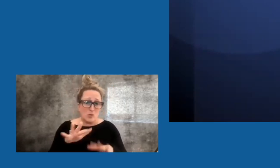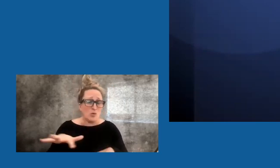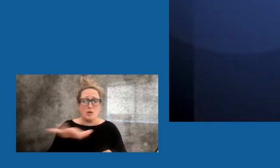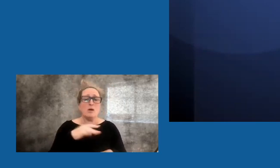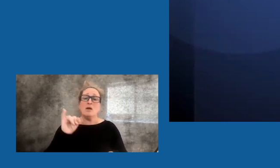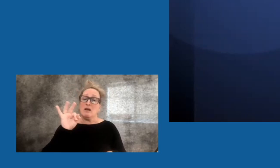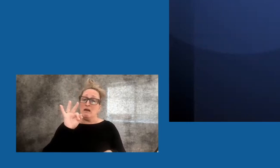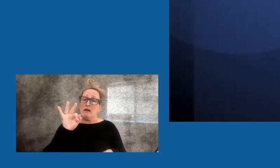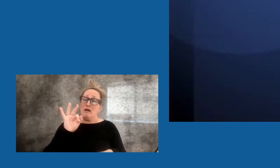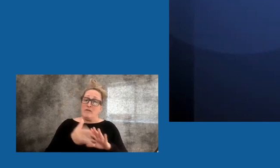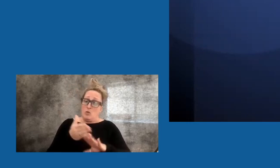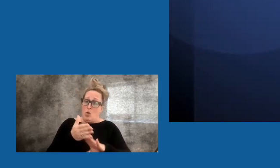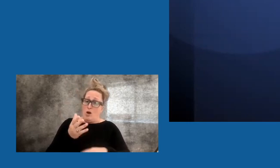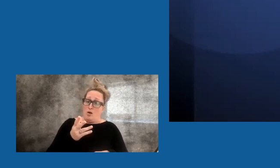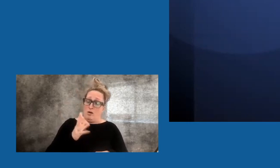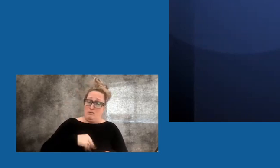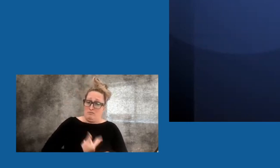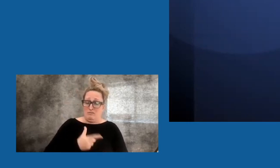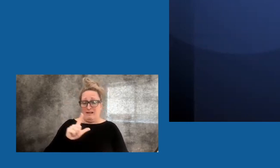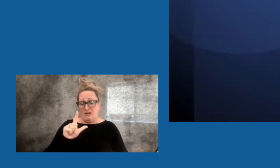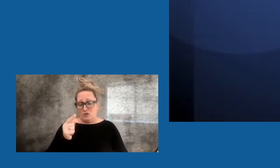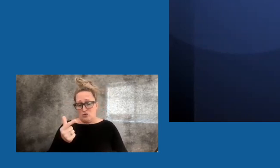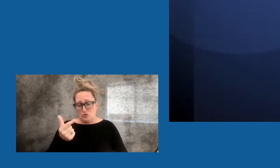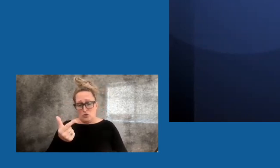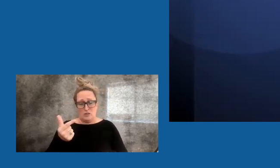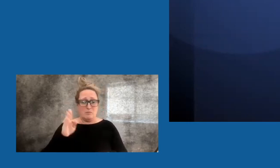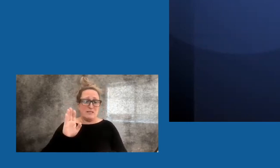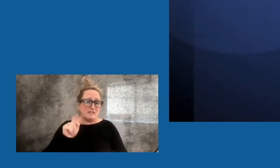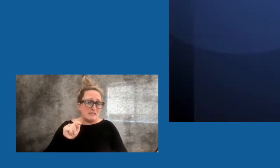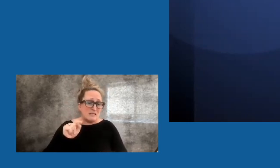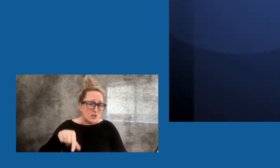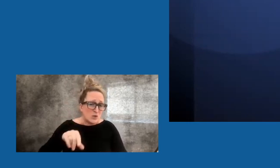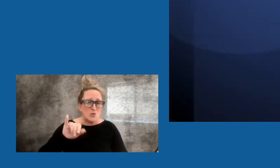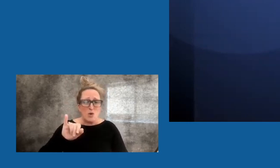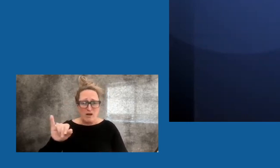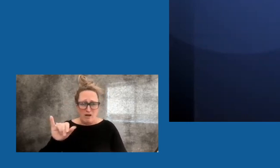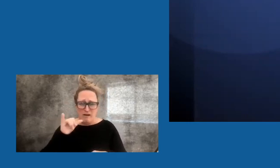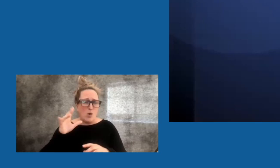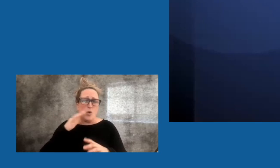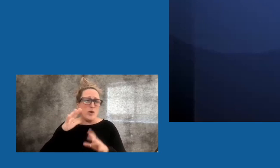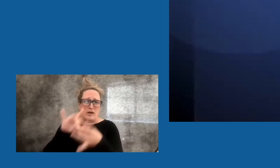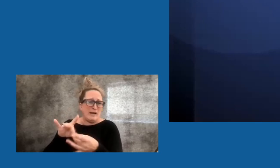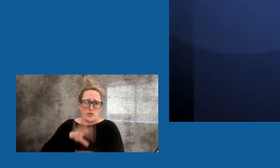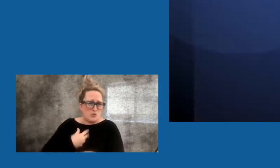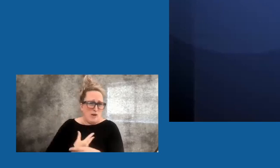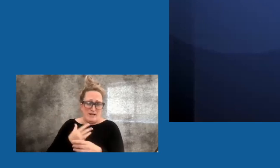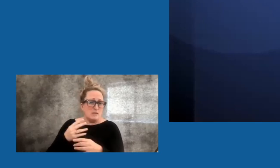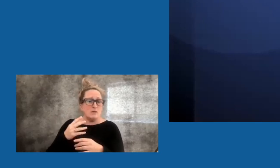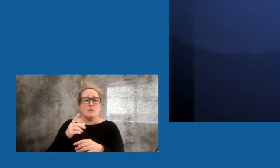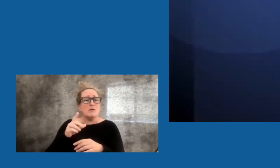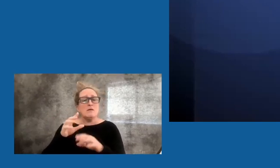that if you run a transgender program or an LGBTQ center, or you're connected to the trans community in some capacity globally, is not a